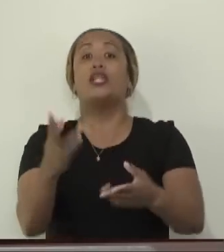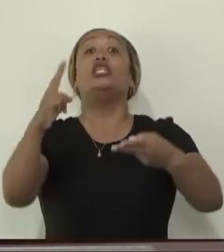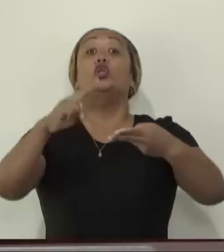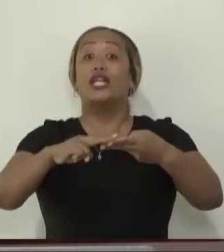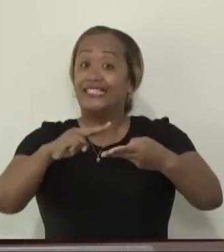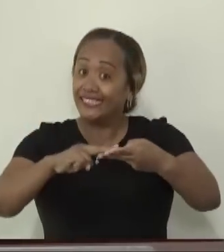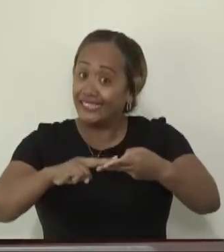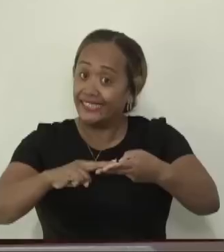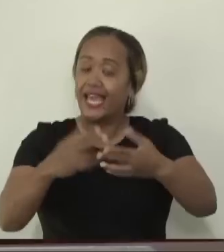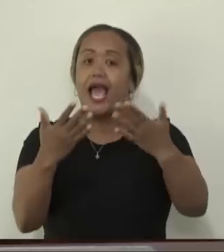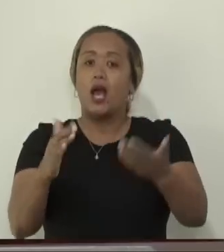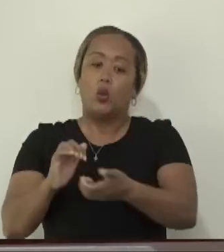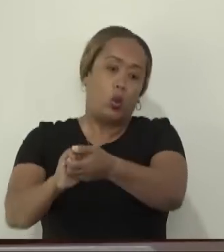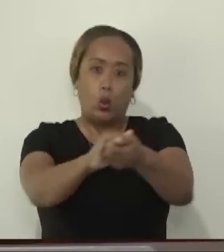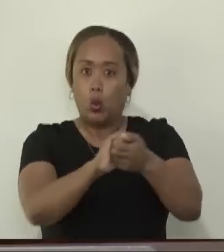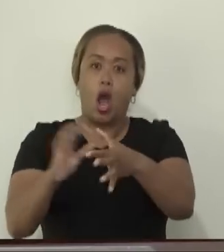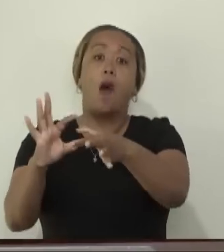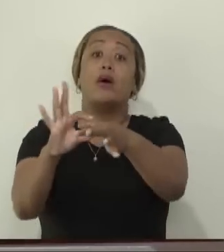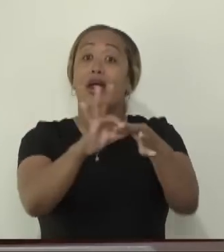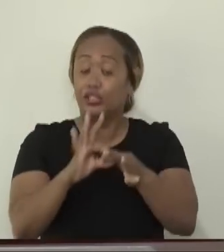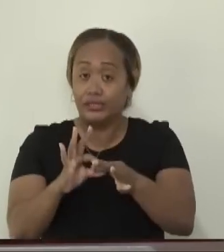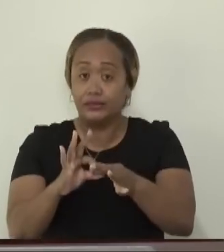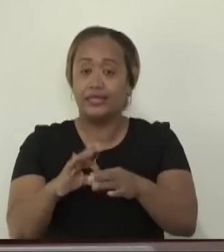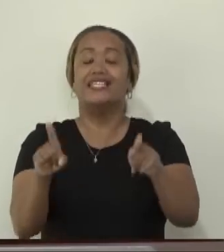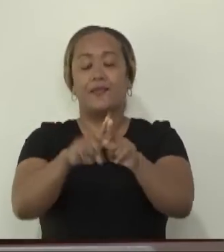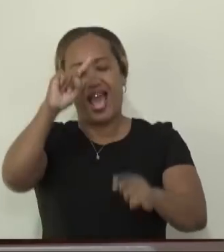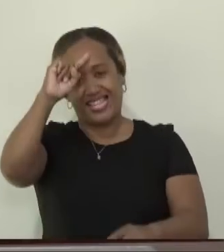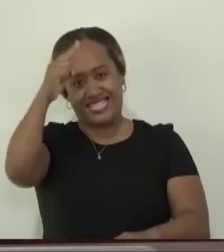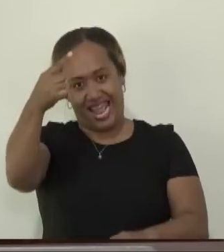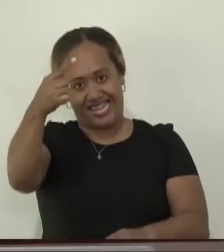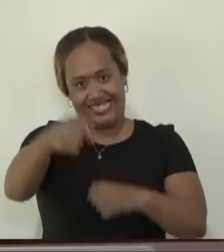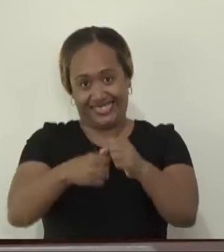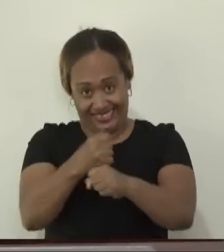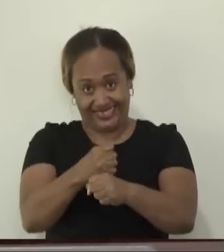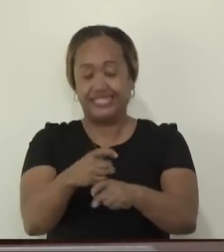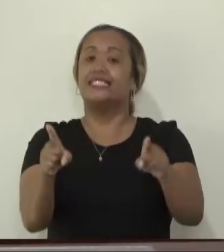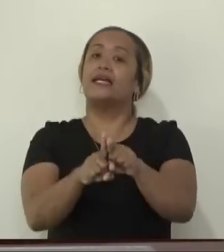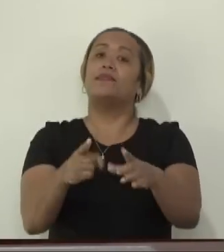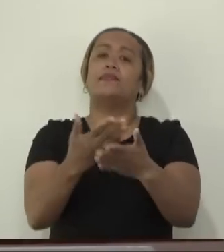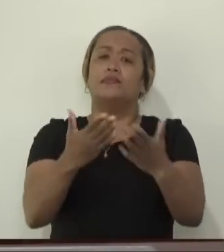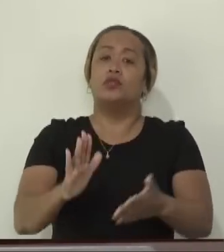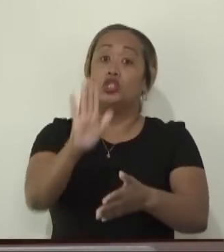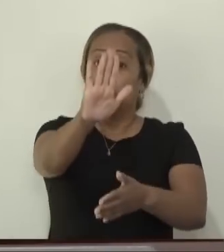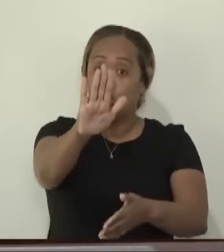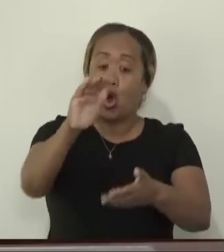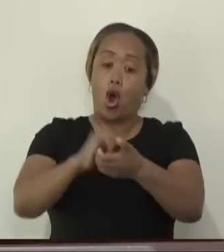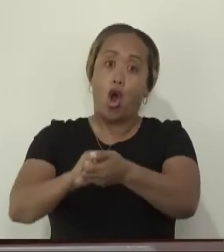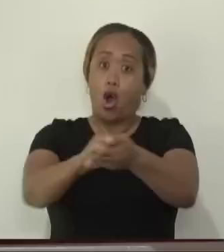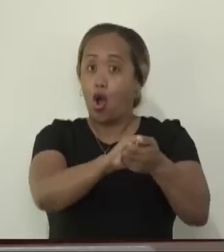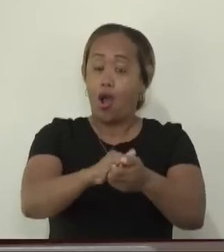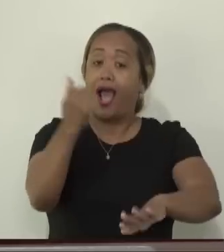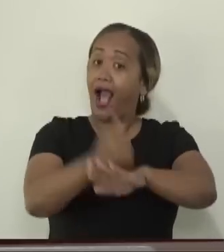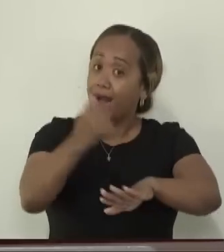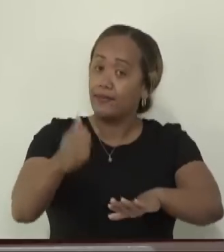unity, mutual cooperation, and understanding. Your coalition government is